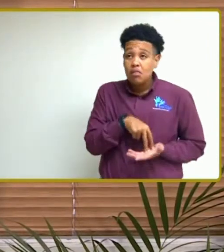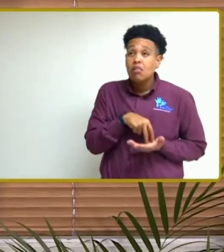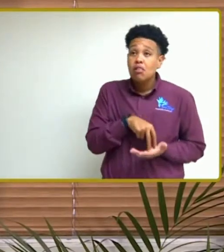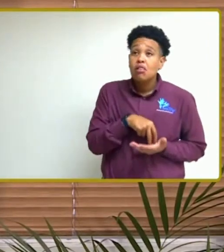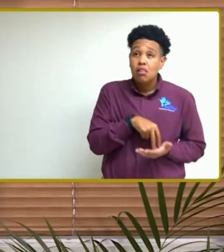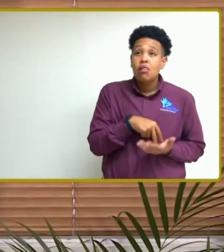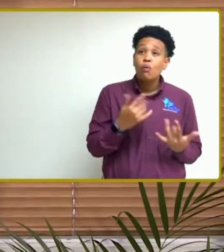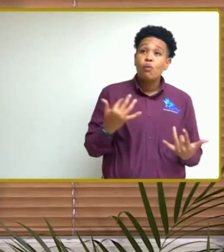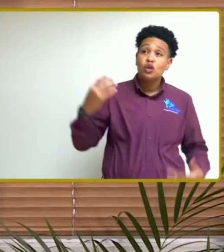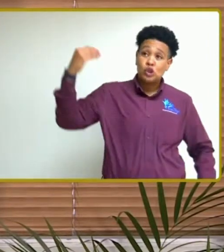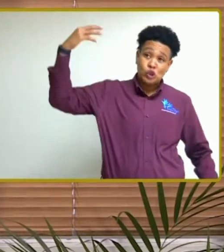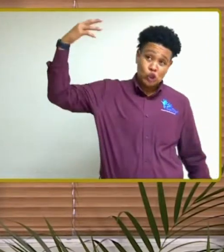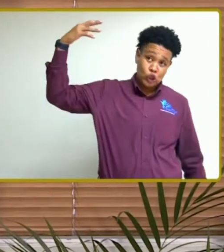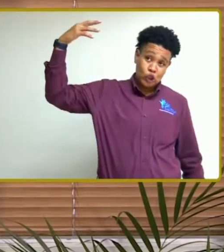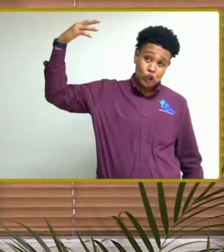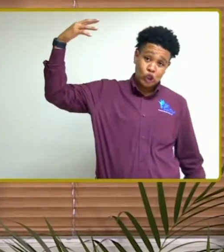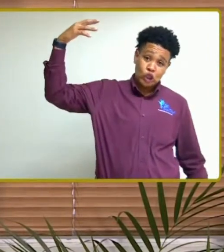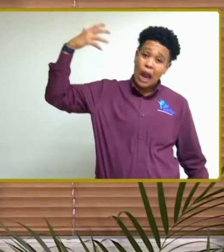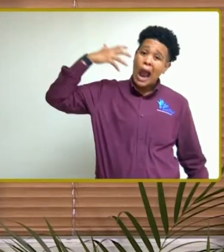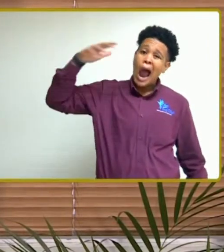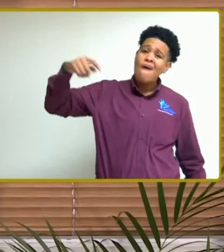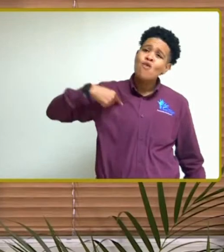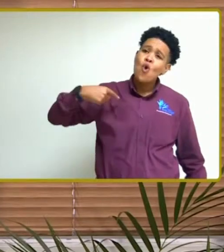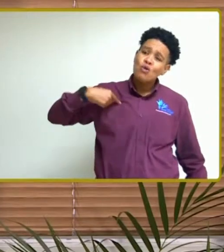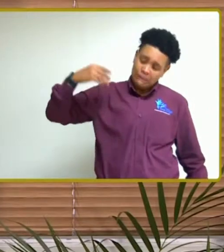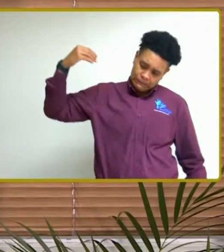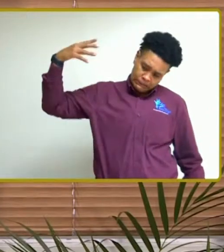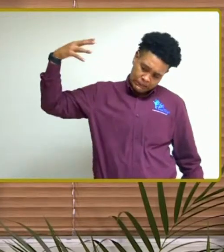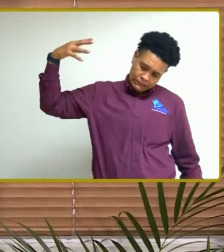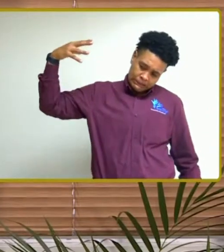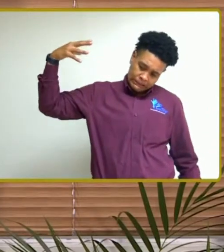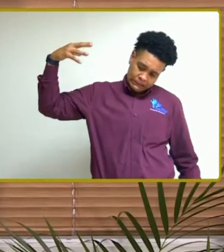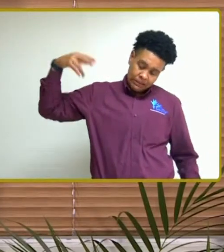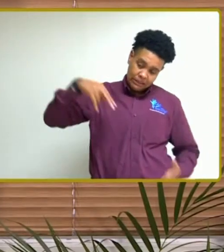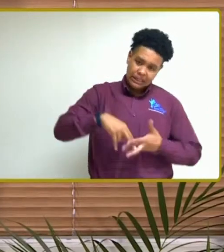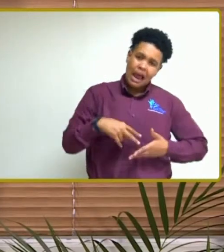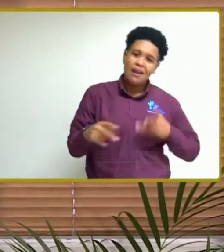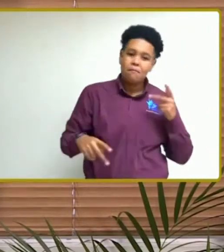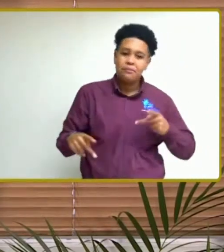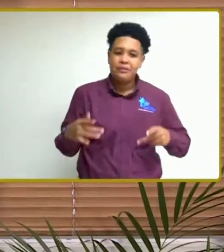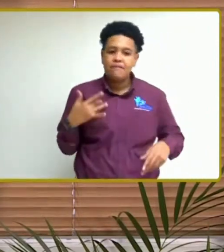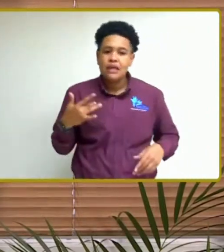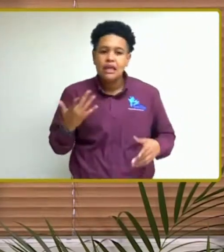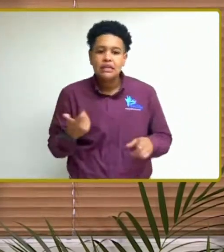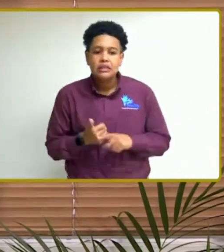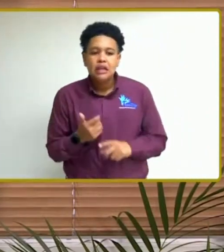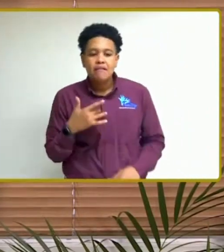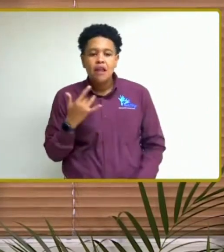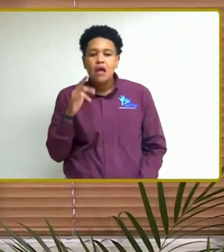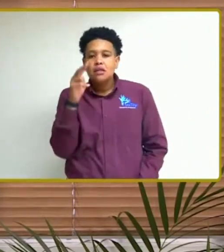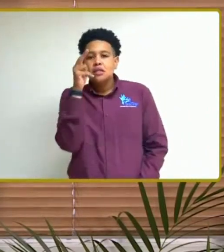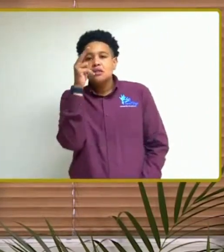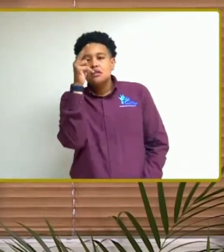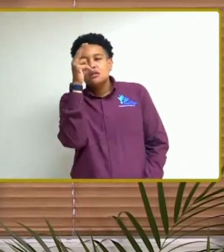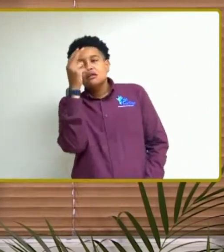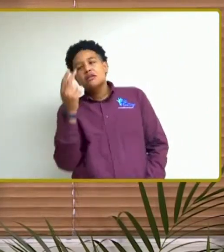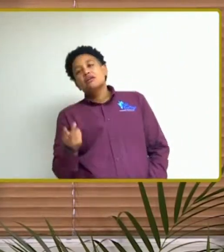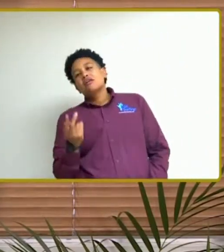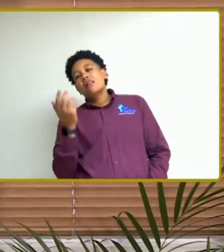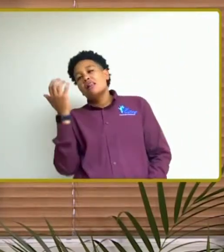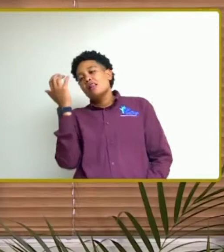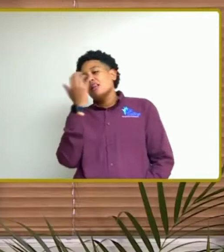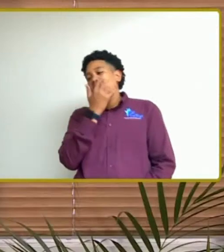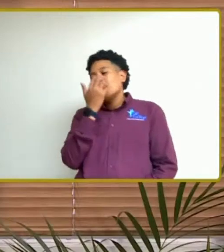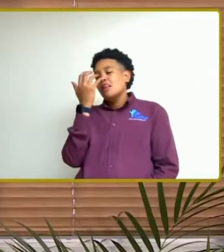deal with the standing up and the sun hot and the, persons feeling fainty, and you end up have to provide care